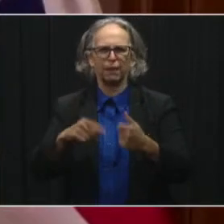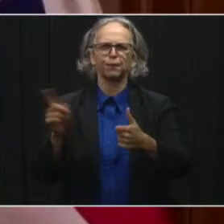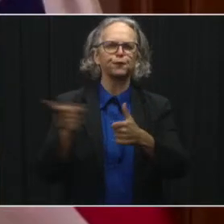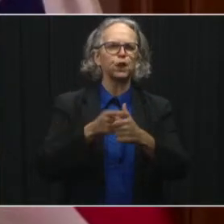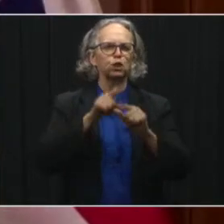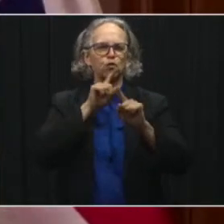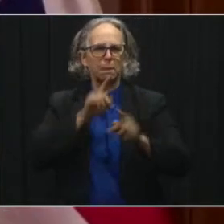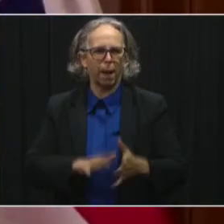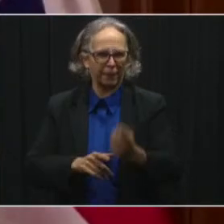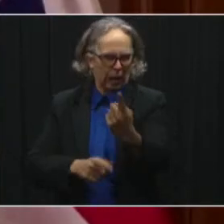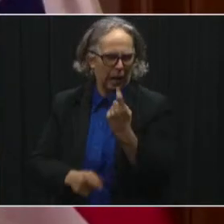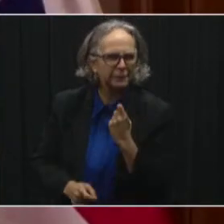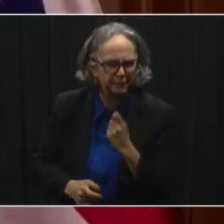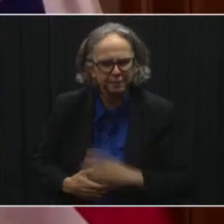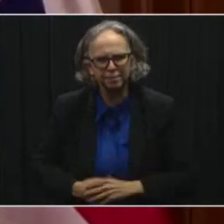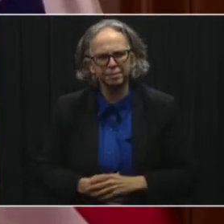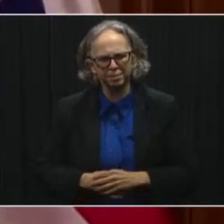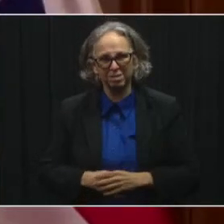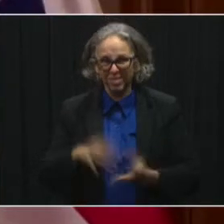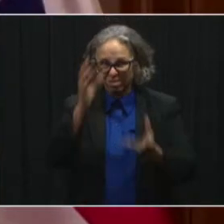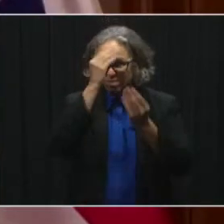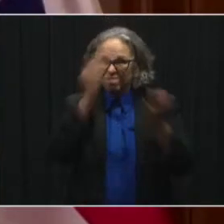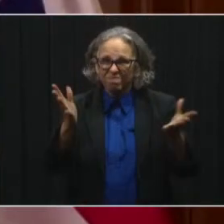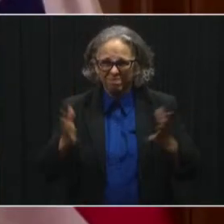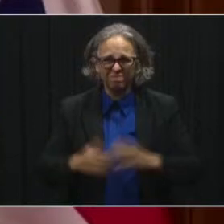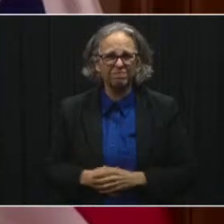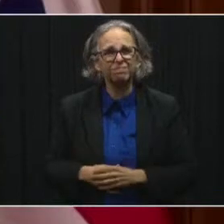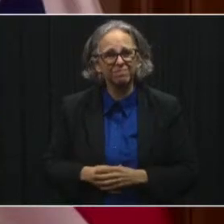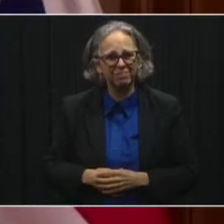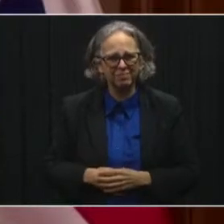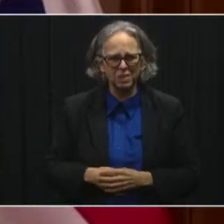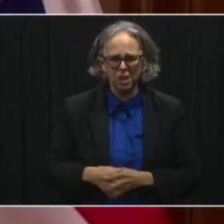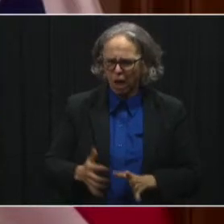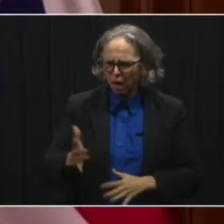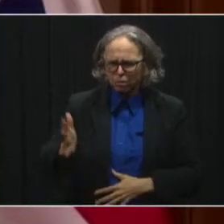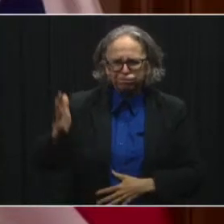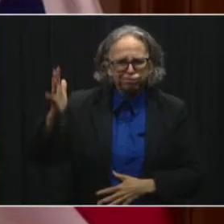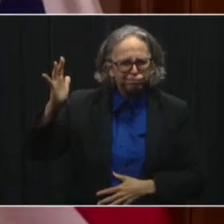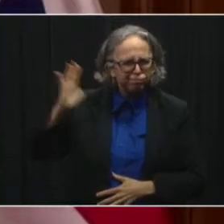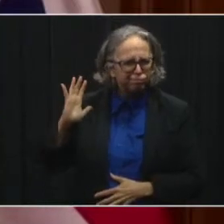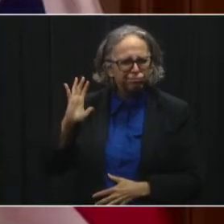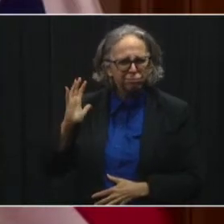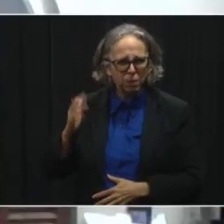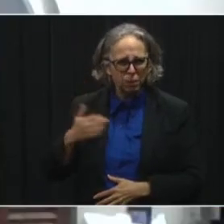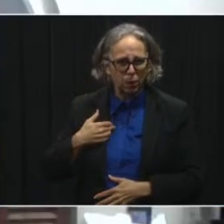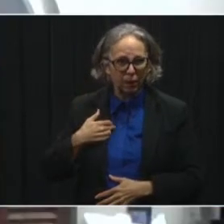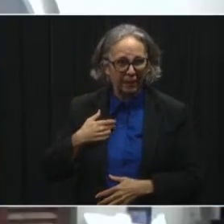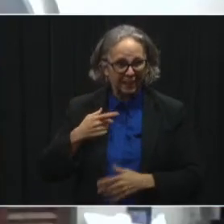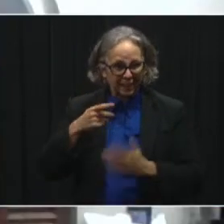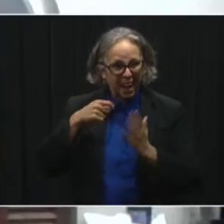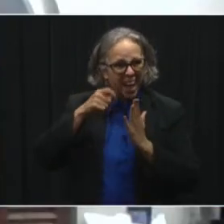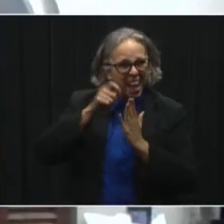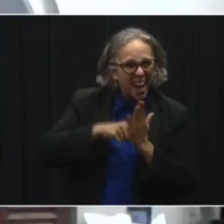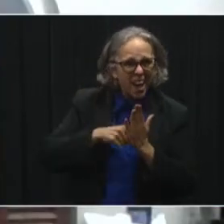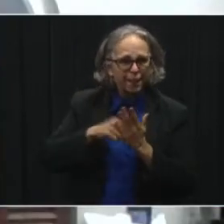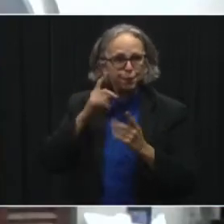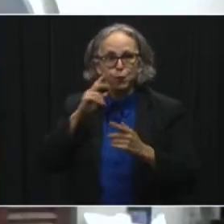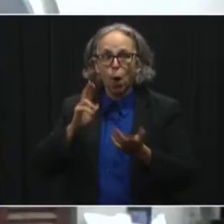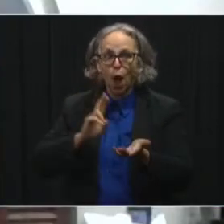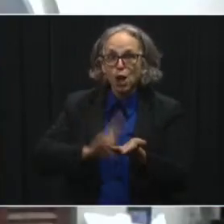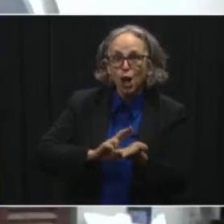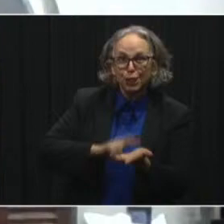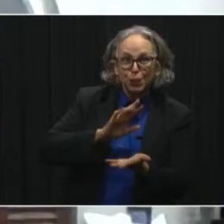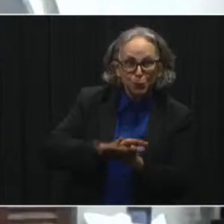that in healthcare, way back when you even tried to get into nursing school, you had to be vaccinated to get in. You had to